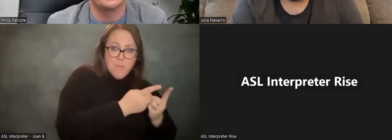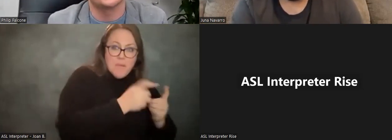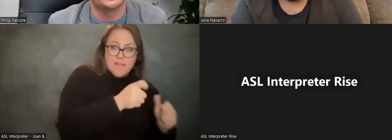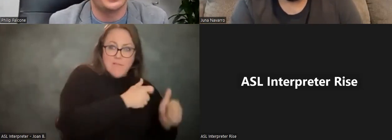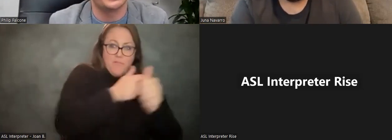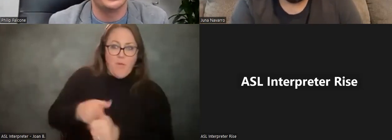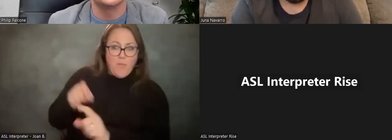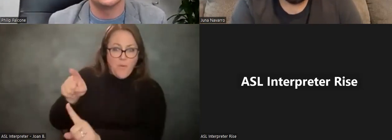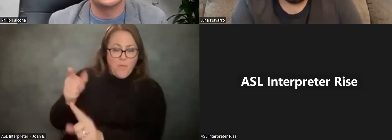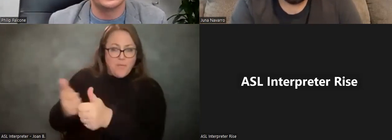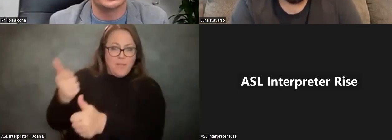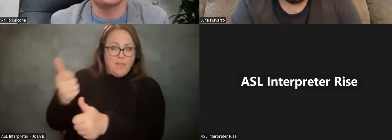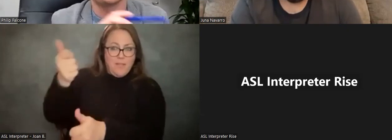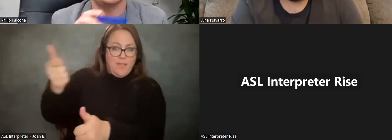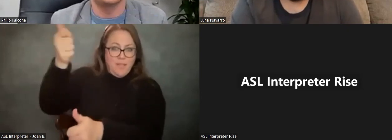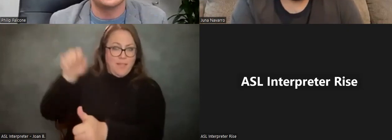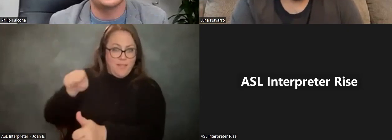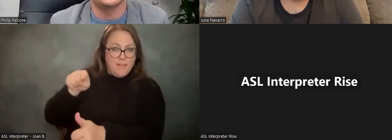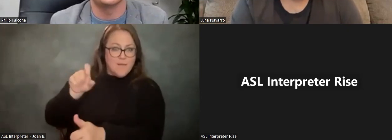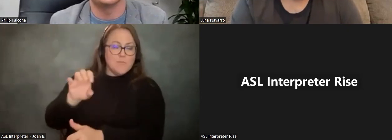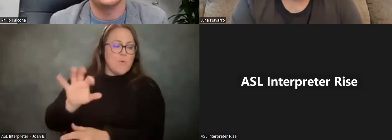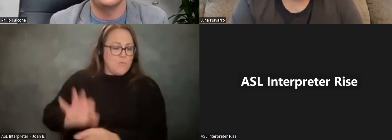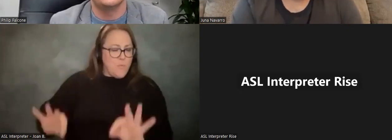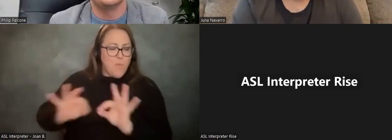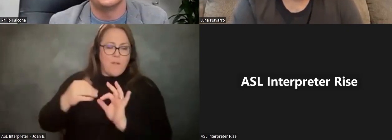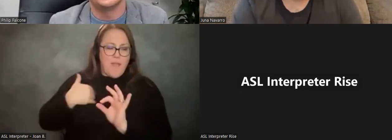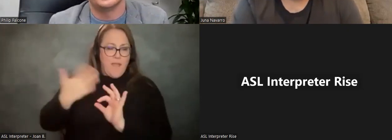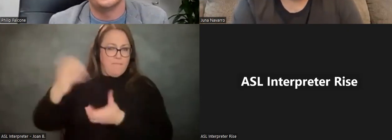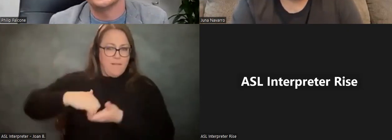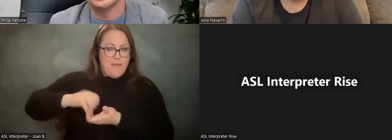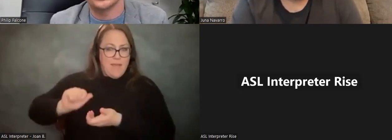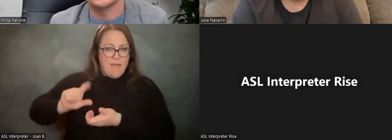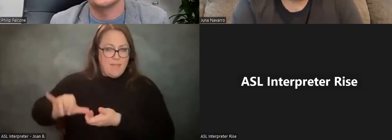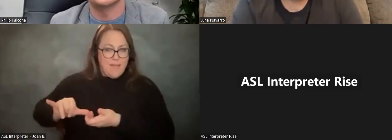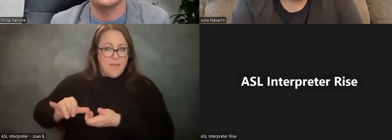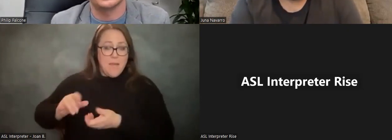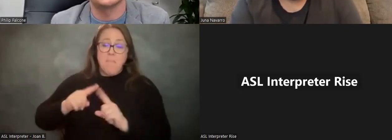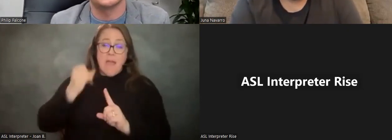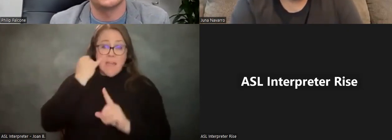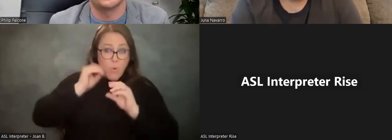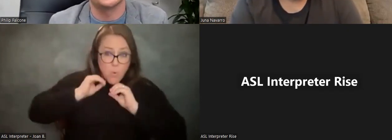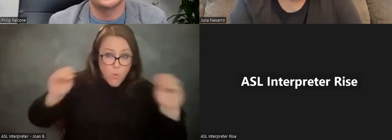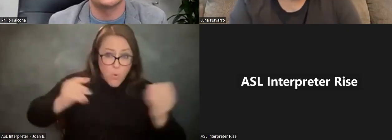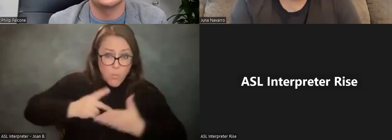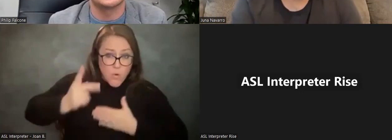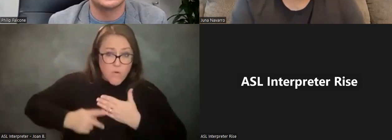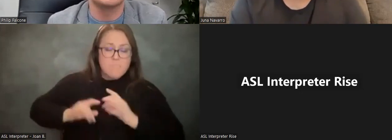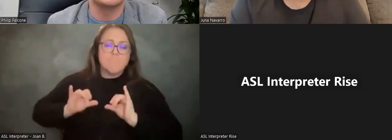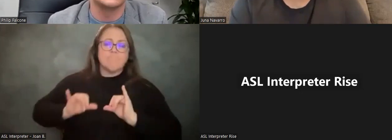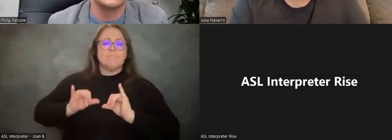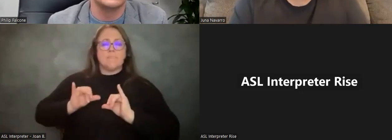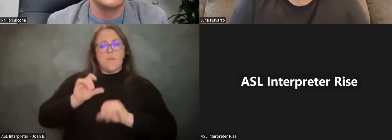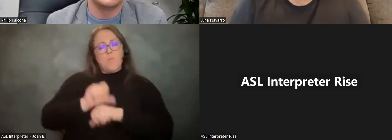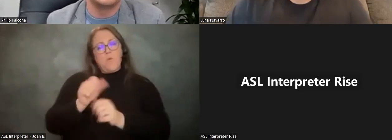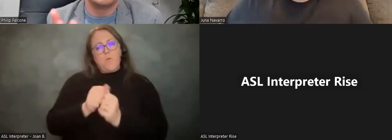city council, and the mayor. So that's important to have those allies as well. But if there's not a program, then definitely, working directly with city staff